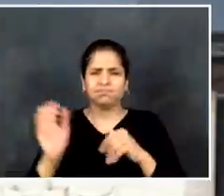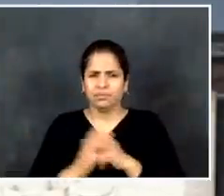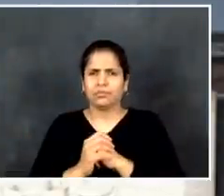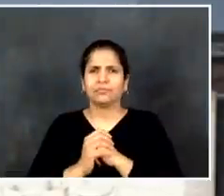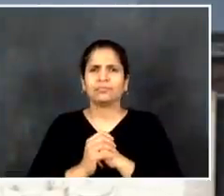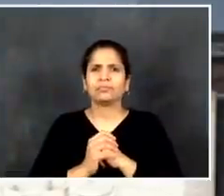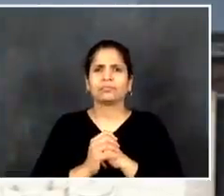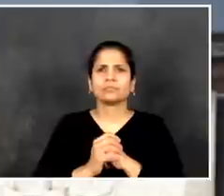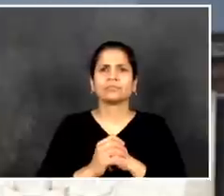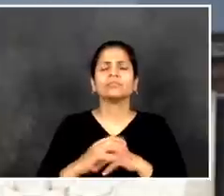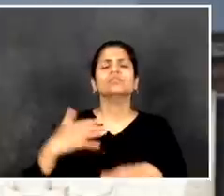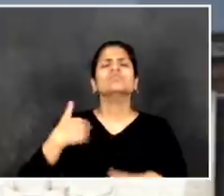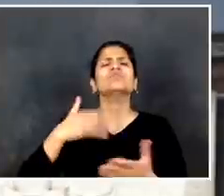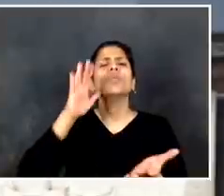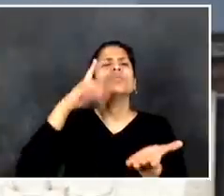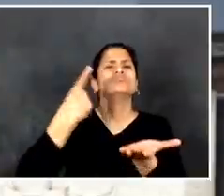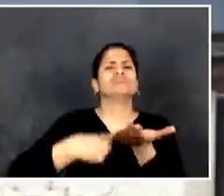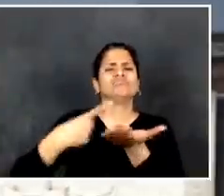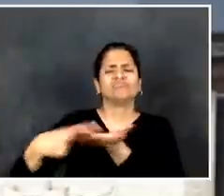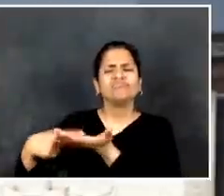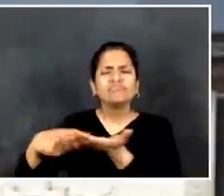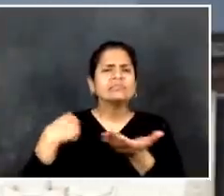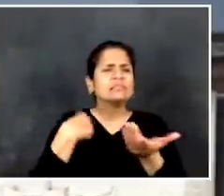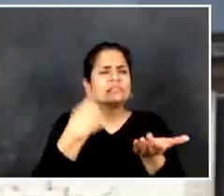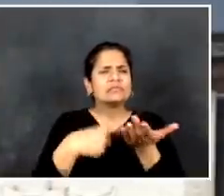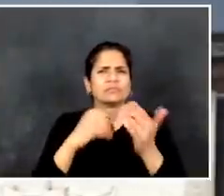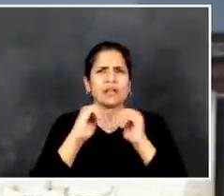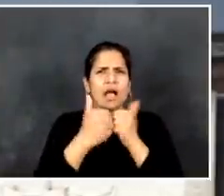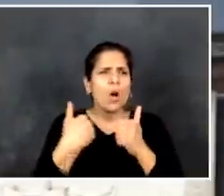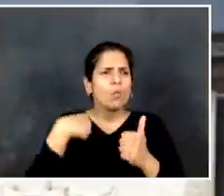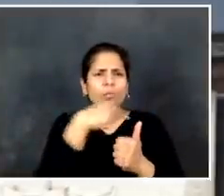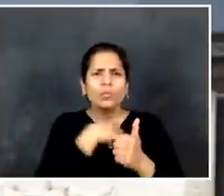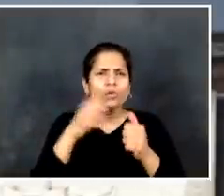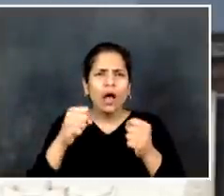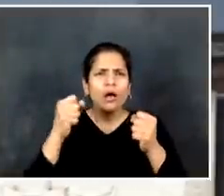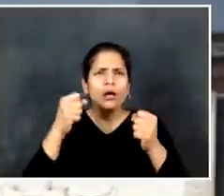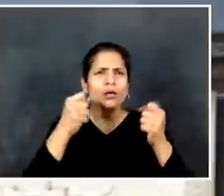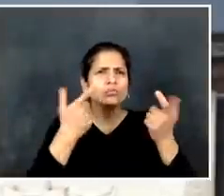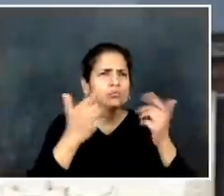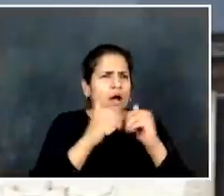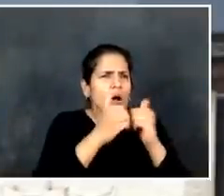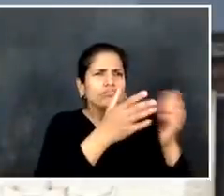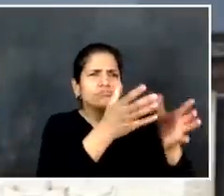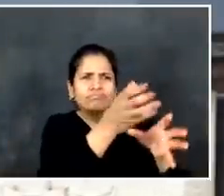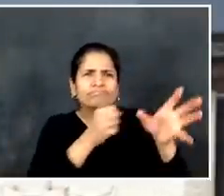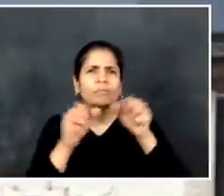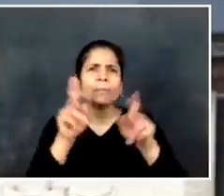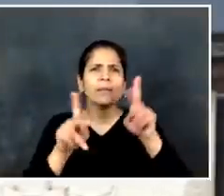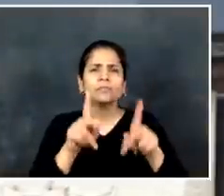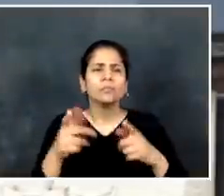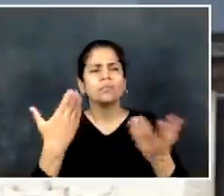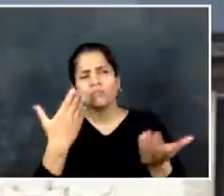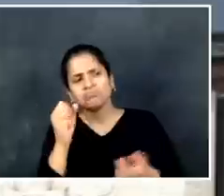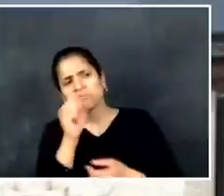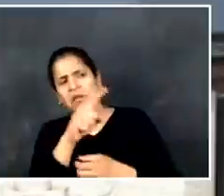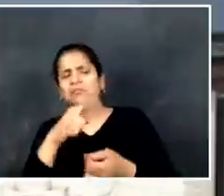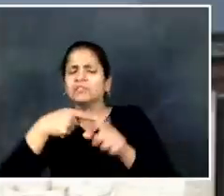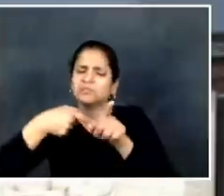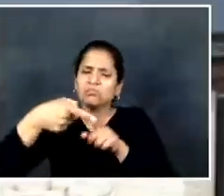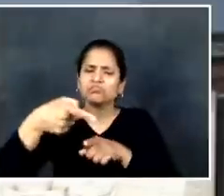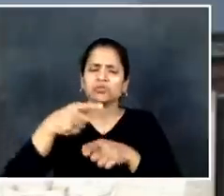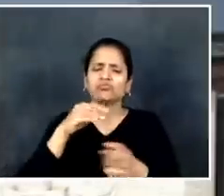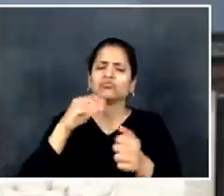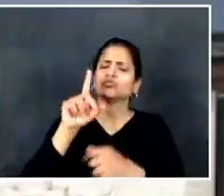in and talk about how at our public hospitals, how you are addressing that challenge, understanding that we're trying to